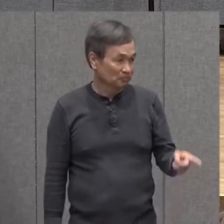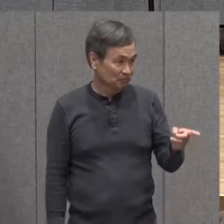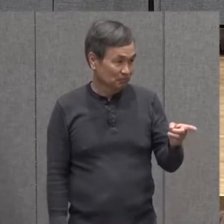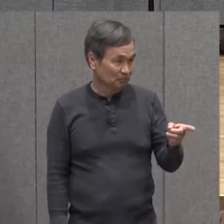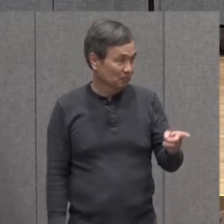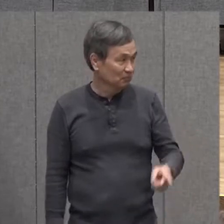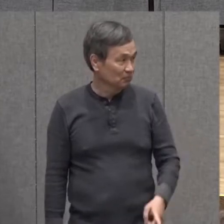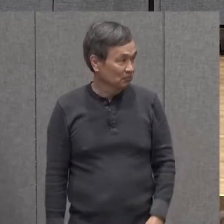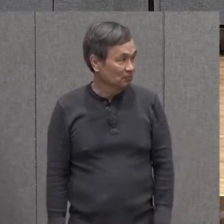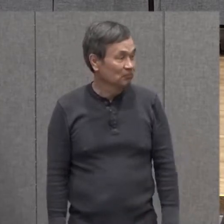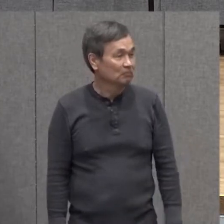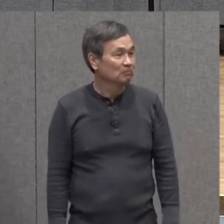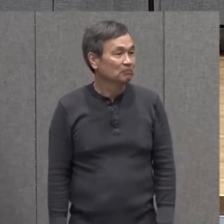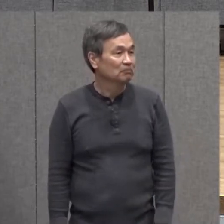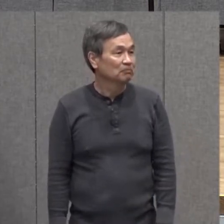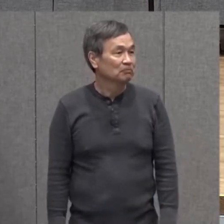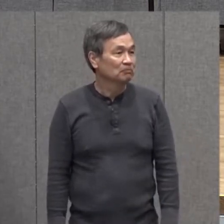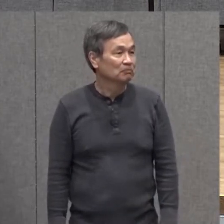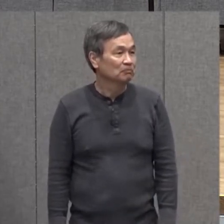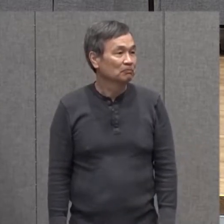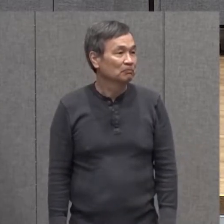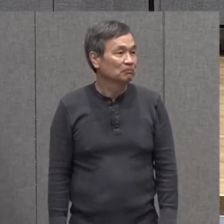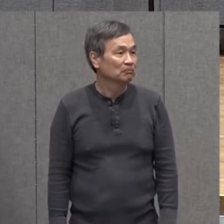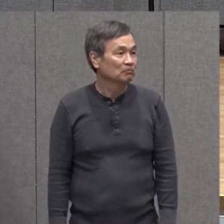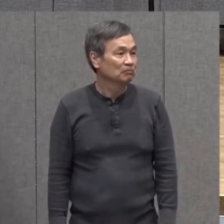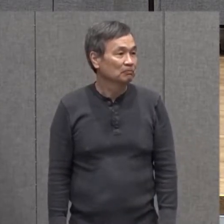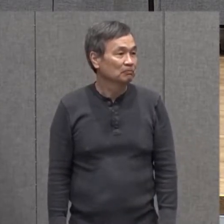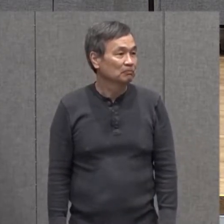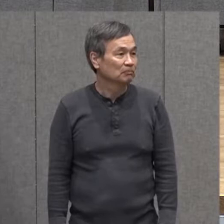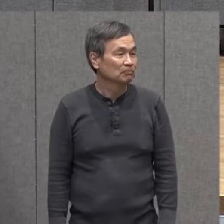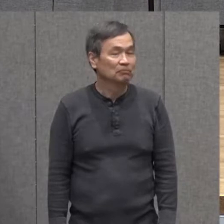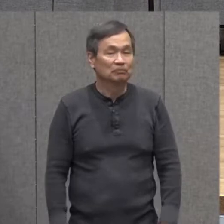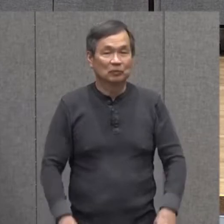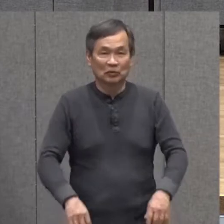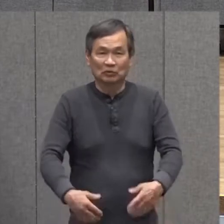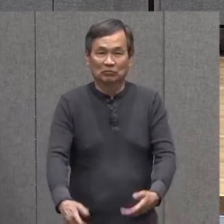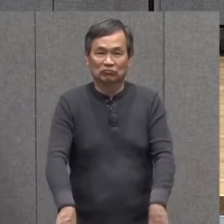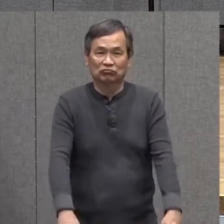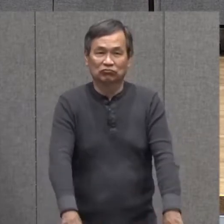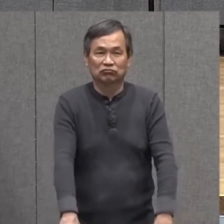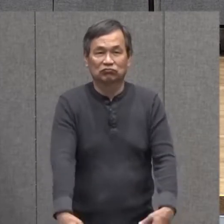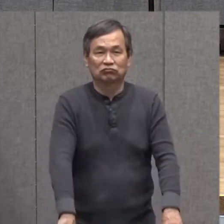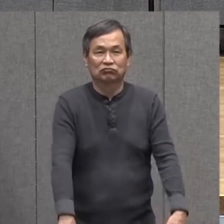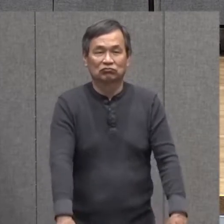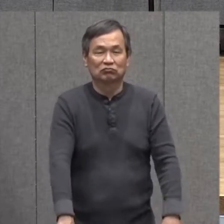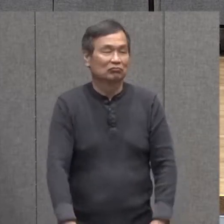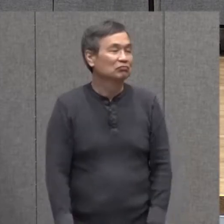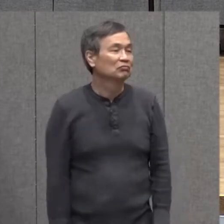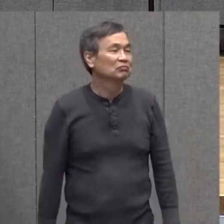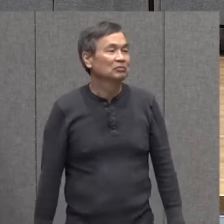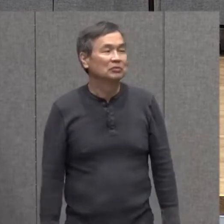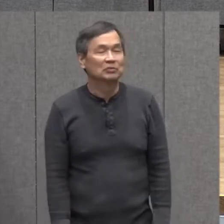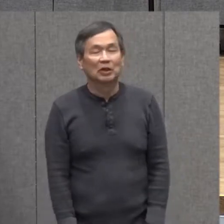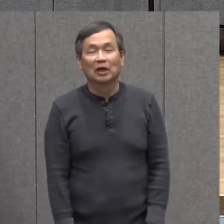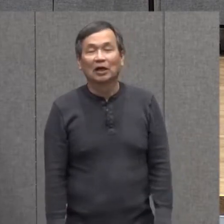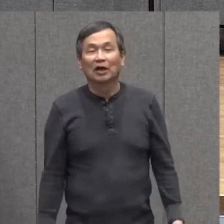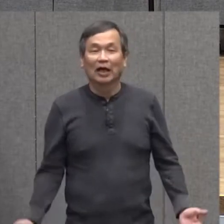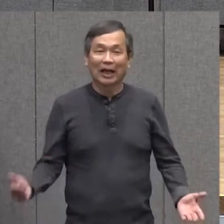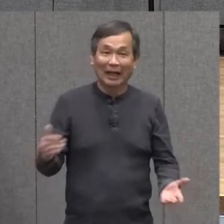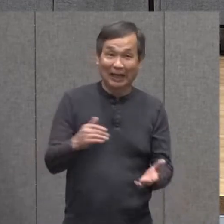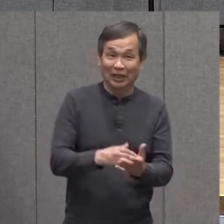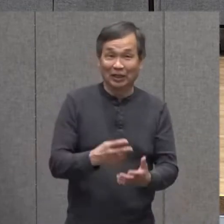Camina con tus manos hacia tus pies. And I want you to just kind of hang there and take 2